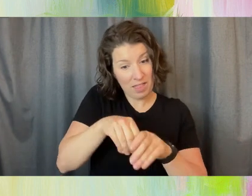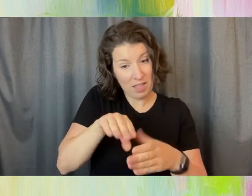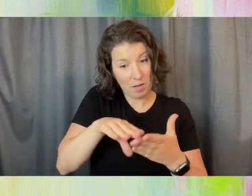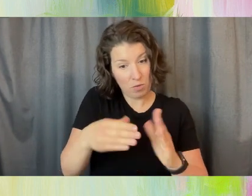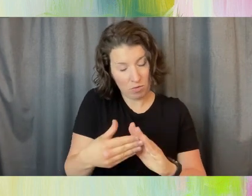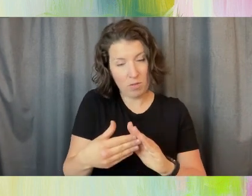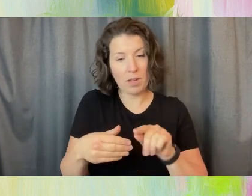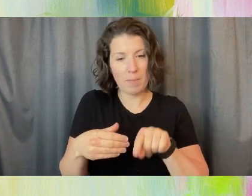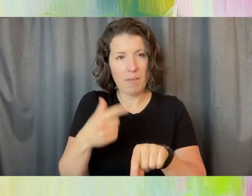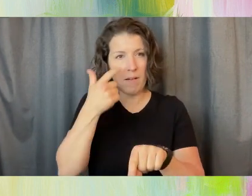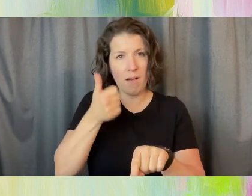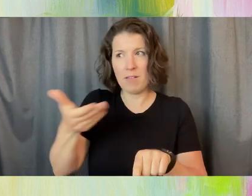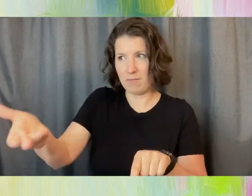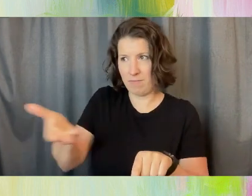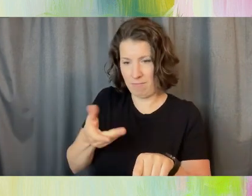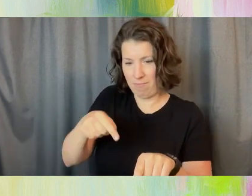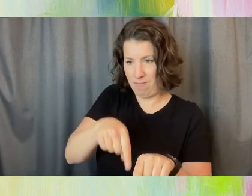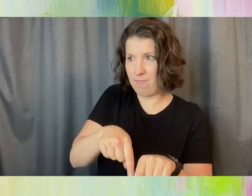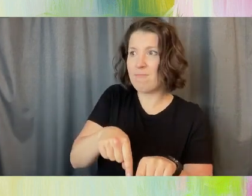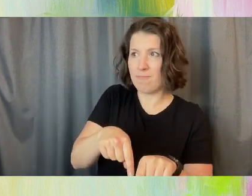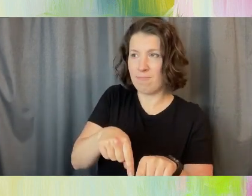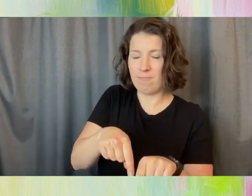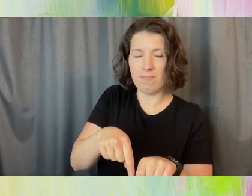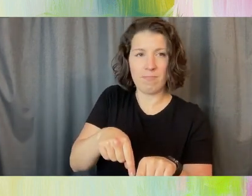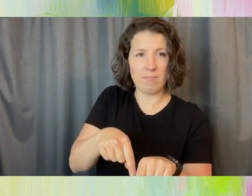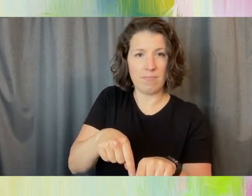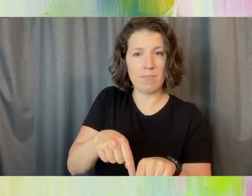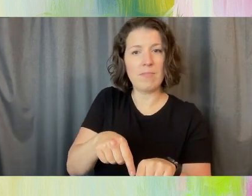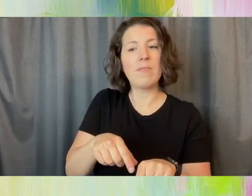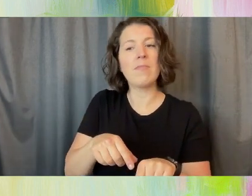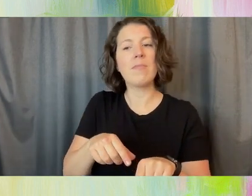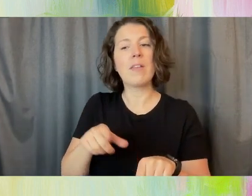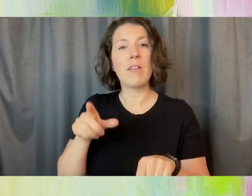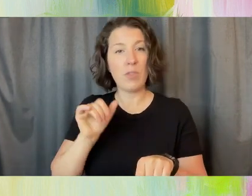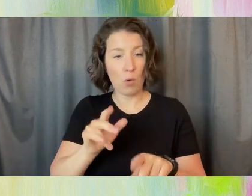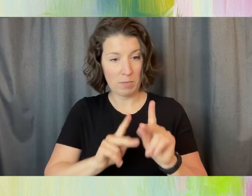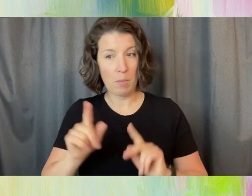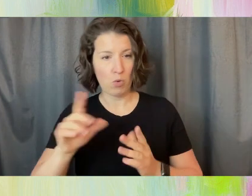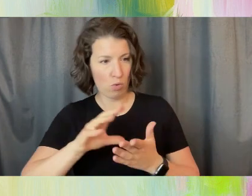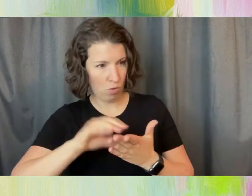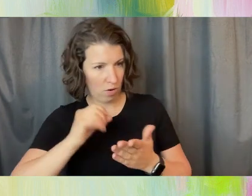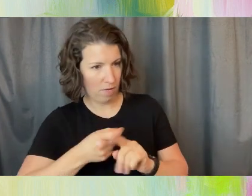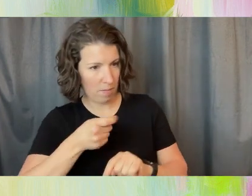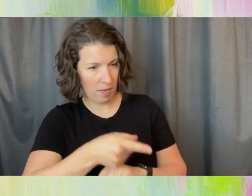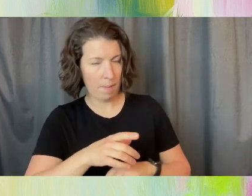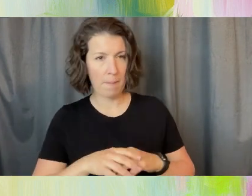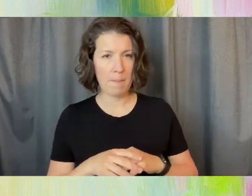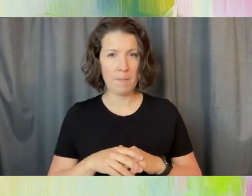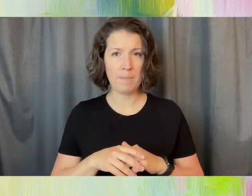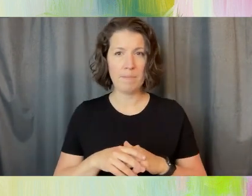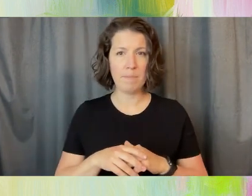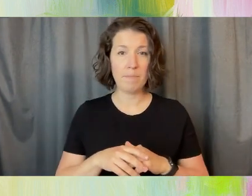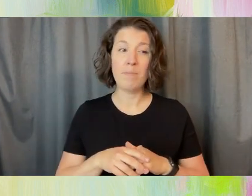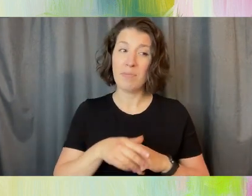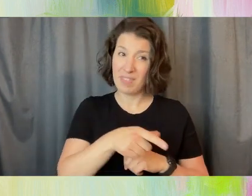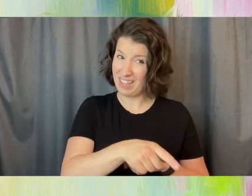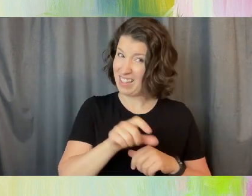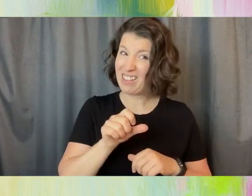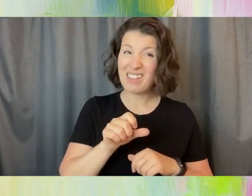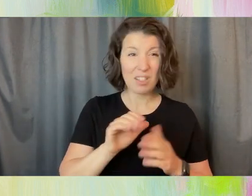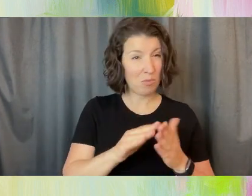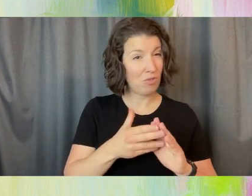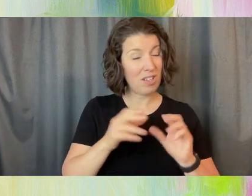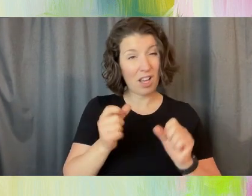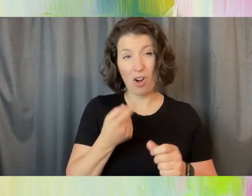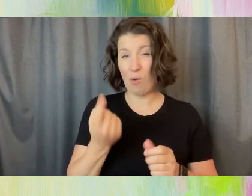and the people from whom you learn. You are not there. They can always ask you to leave.